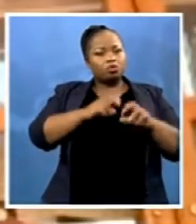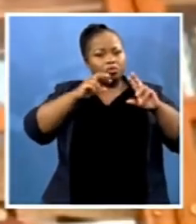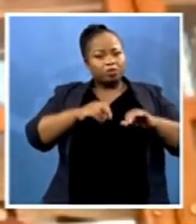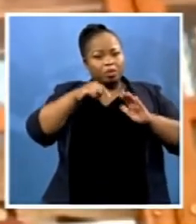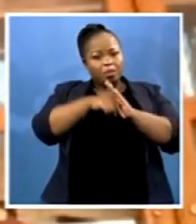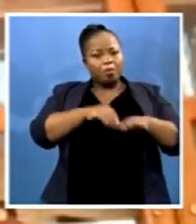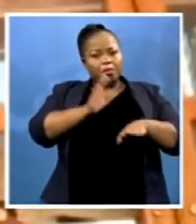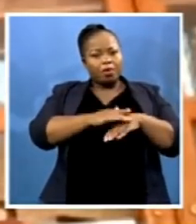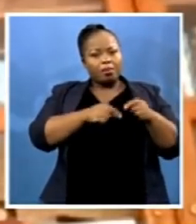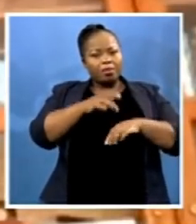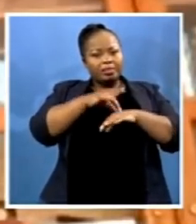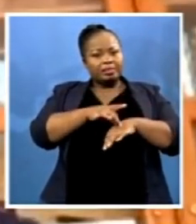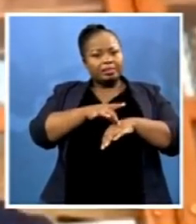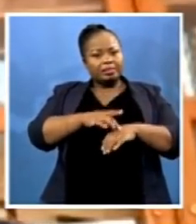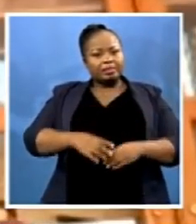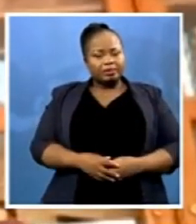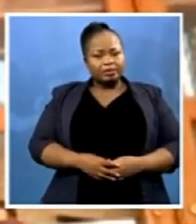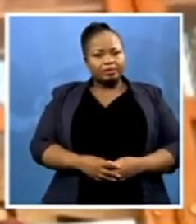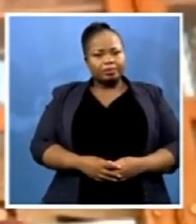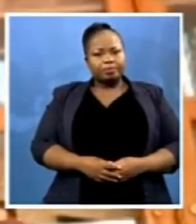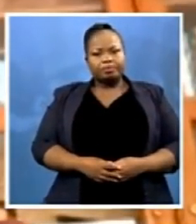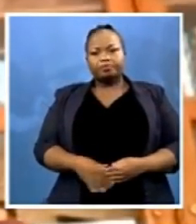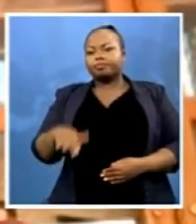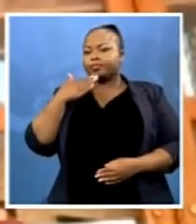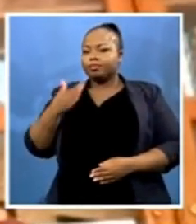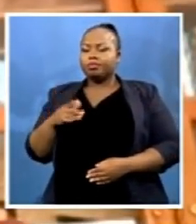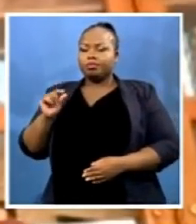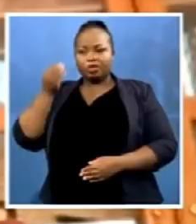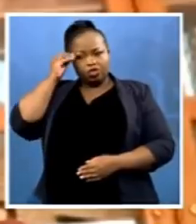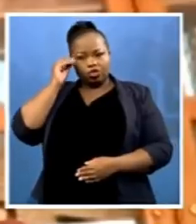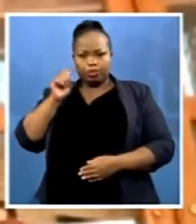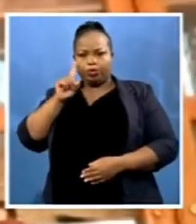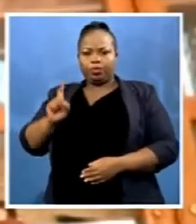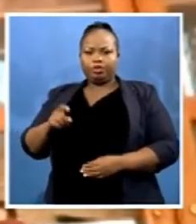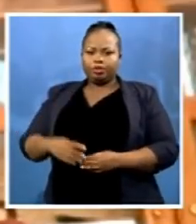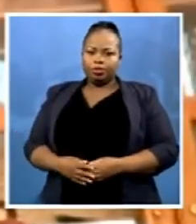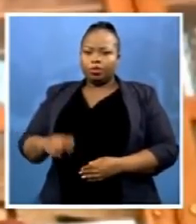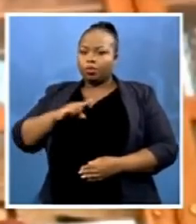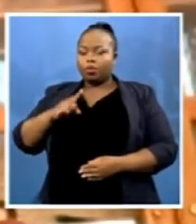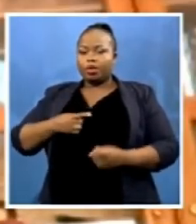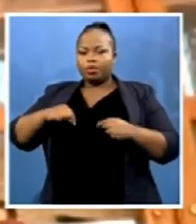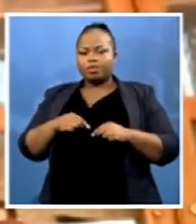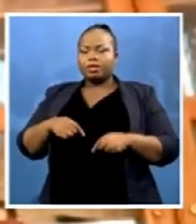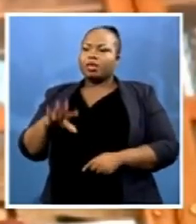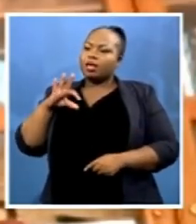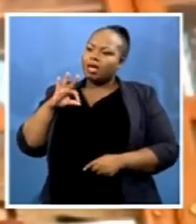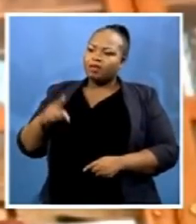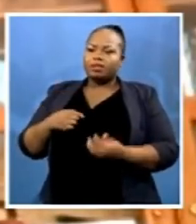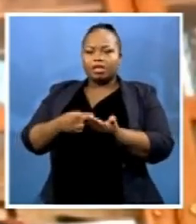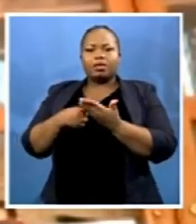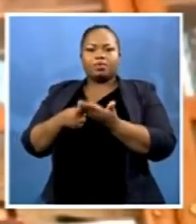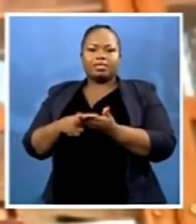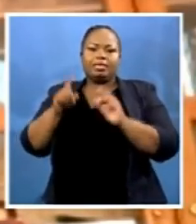Well, thank you. I think it's a very interesting question because we grapple with that matter every day. The reality is that we have to mount